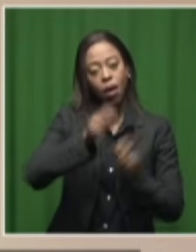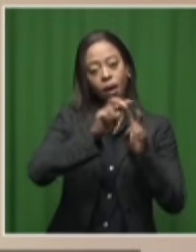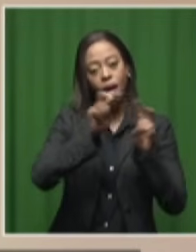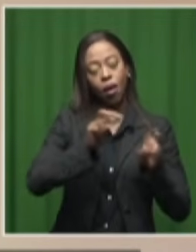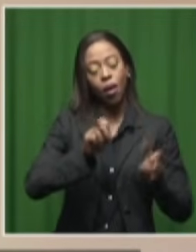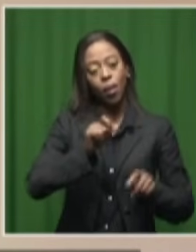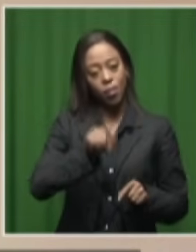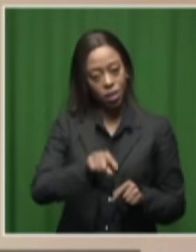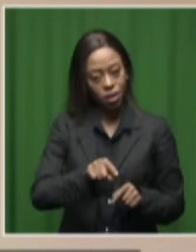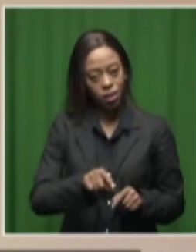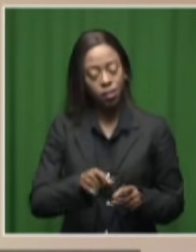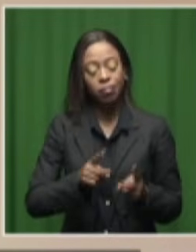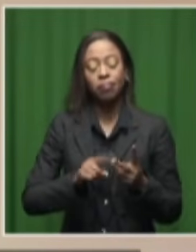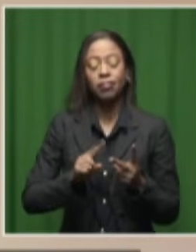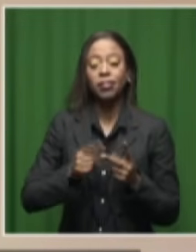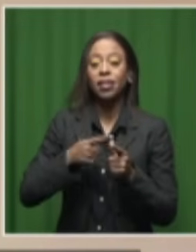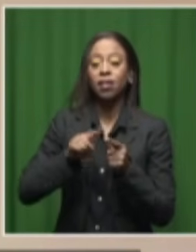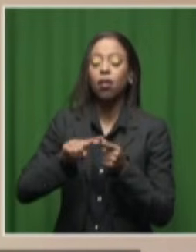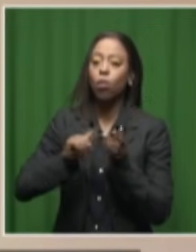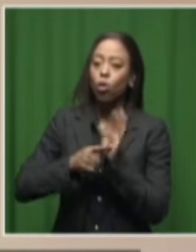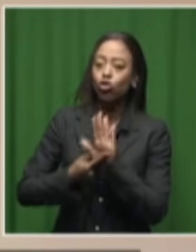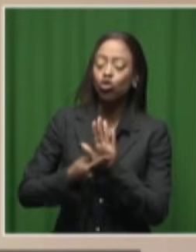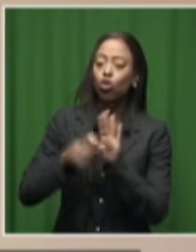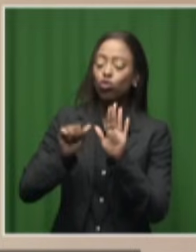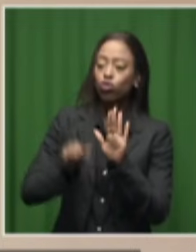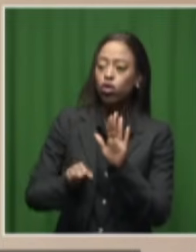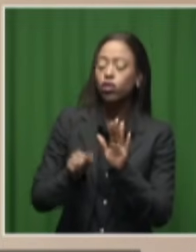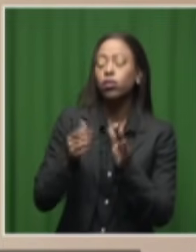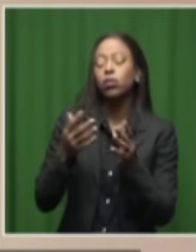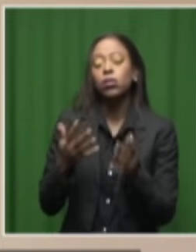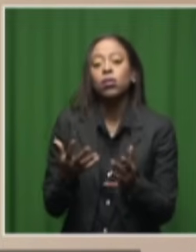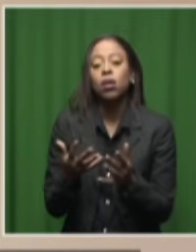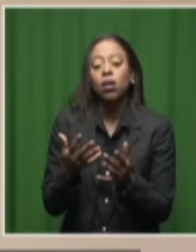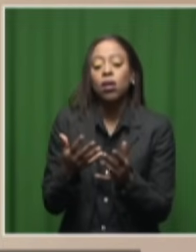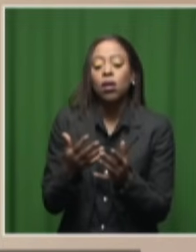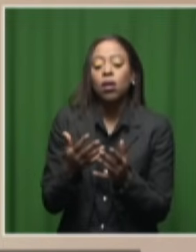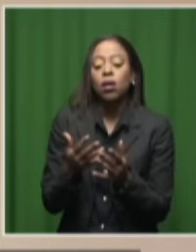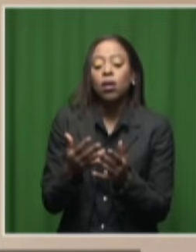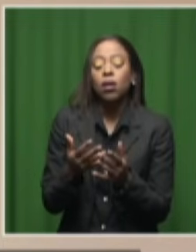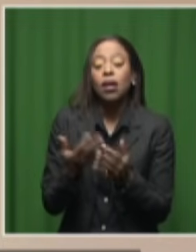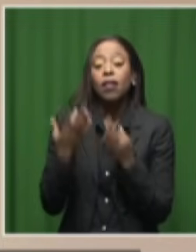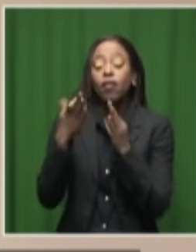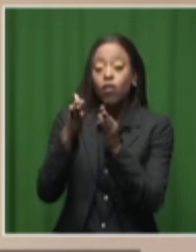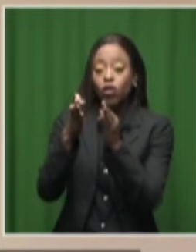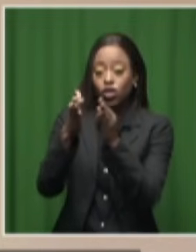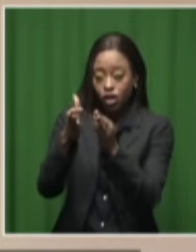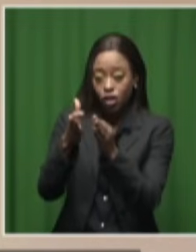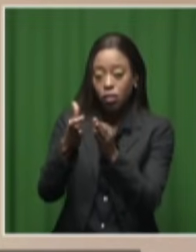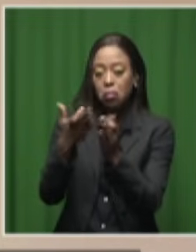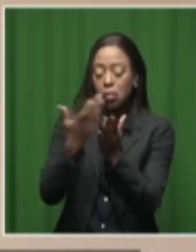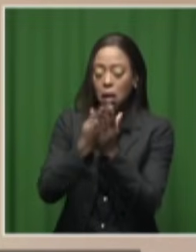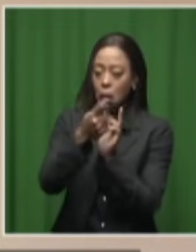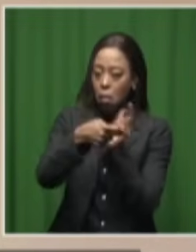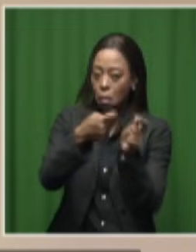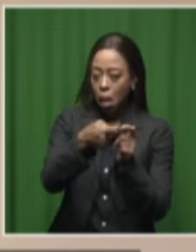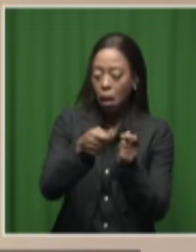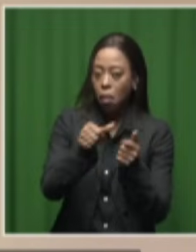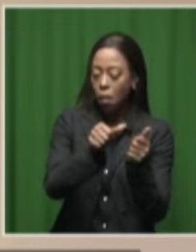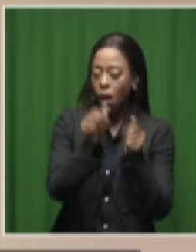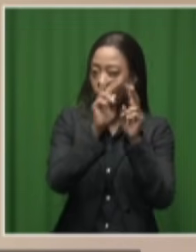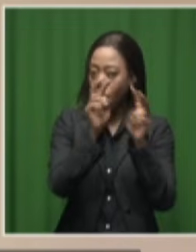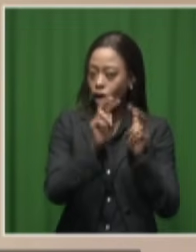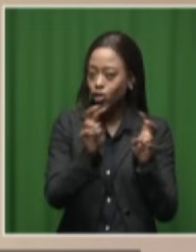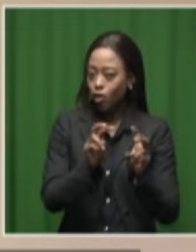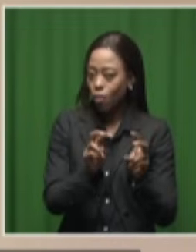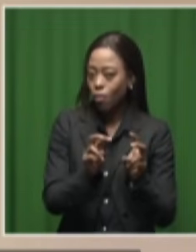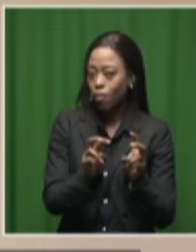moving forward. And they must demonstrate that over a longer period of over a year. In